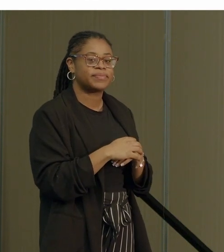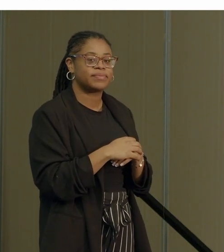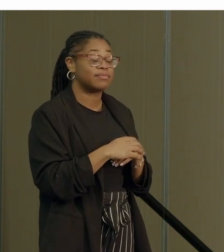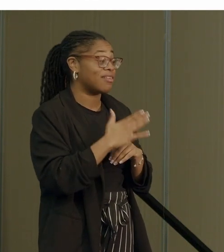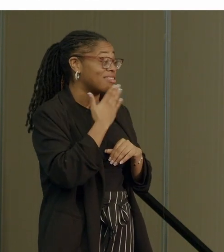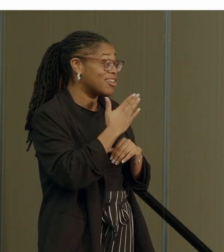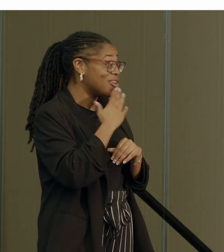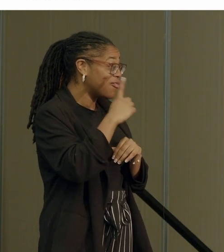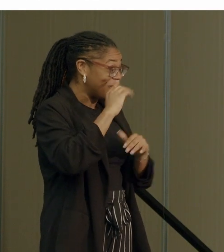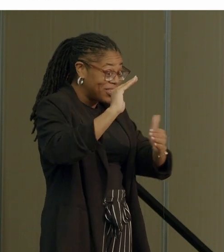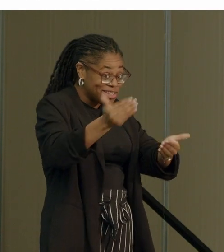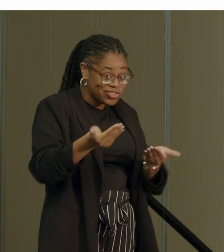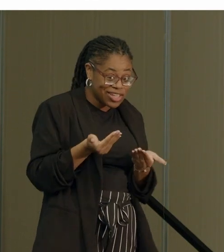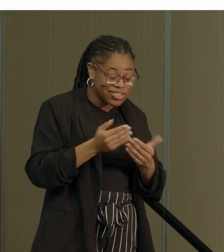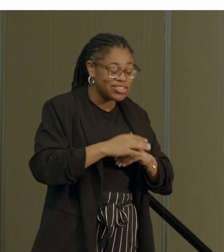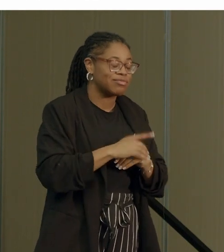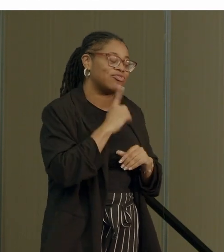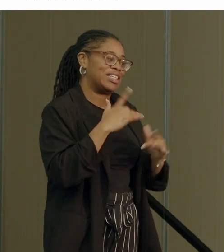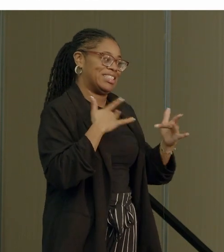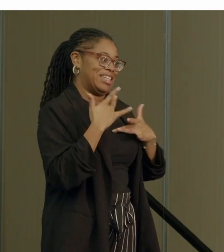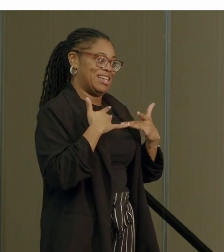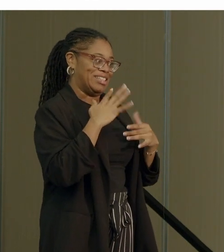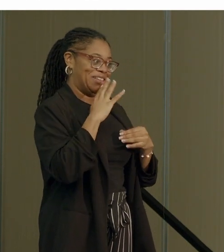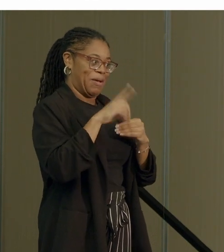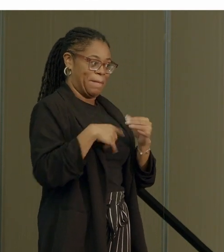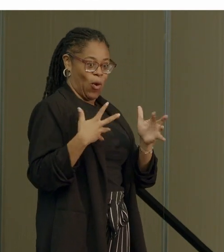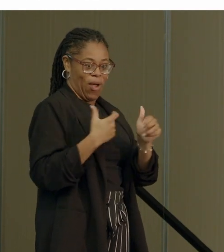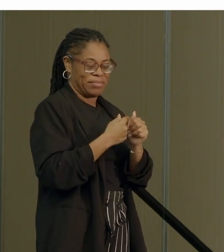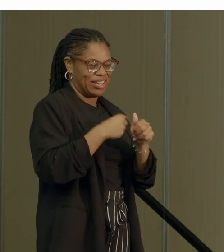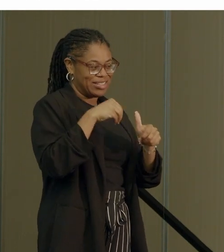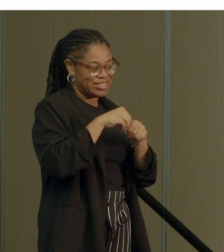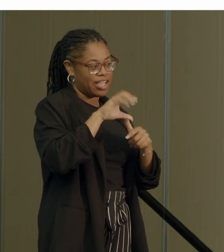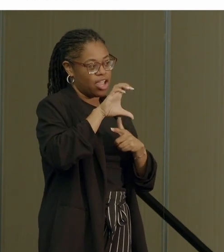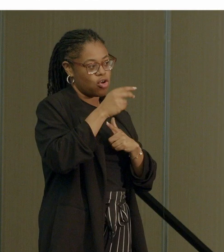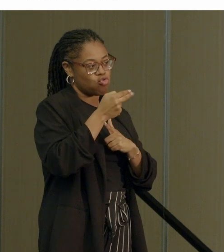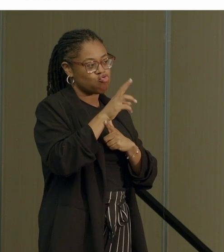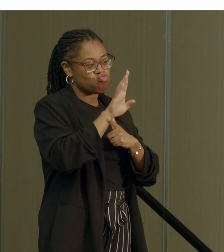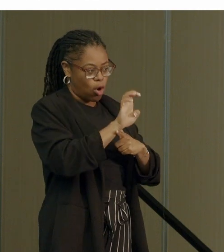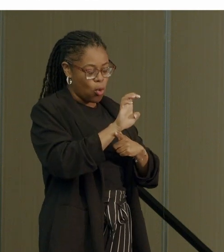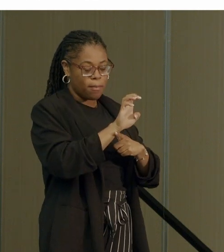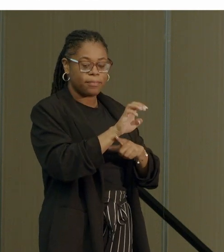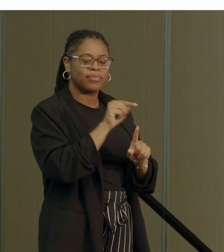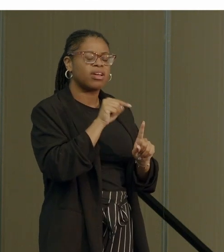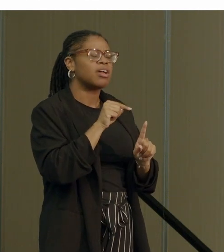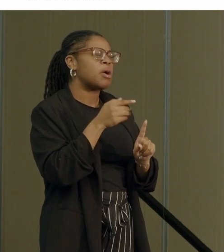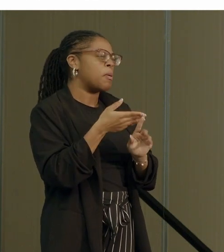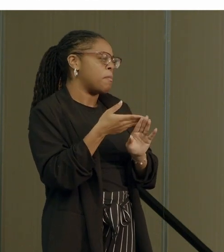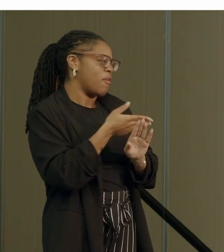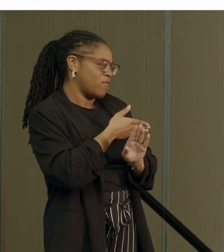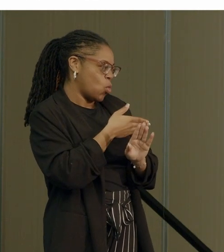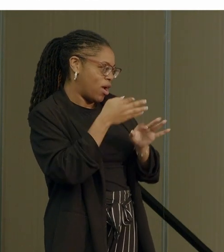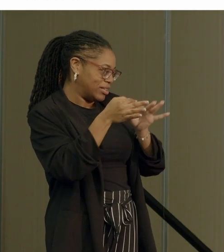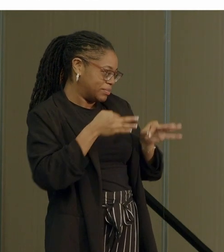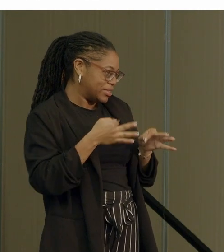Thank you for the introduction. I'm really excited to talk about some updates in Chrome and Chrome OS. Before I do, I just want to give you a quick